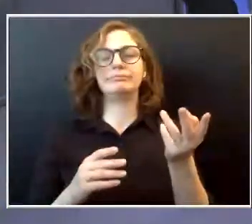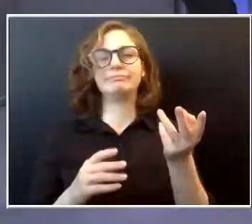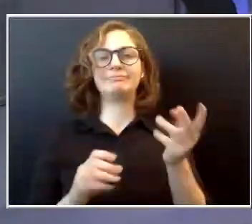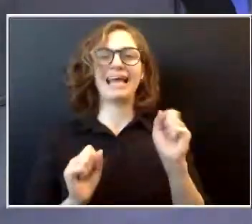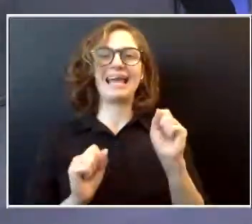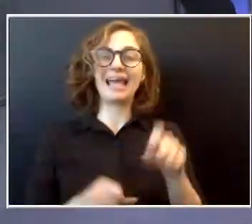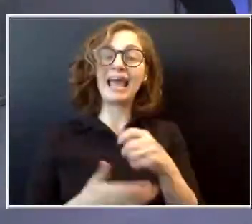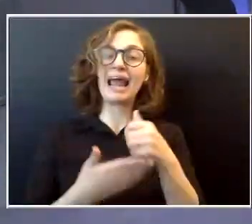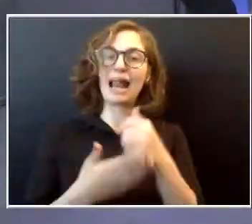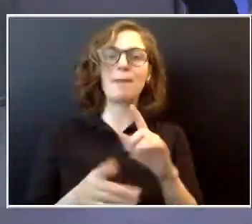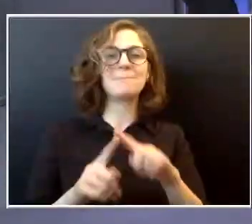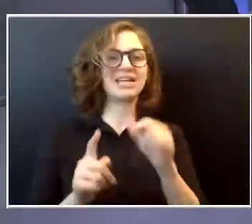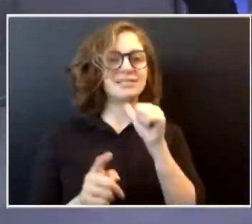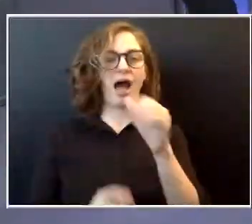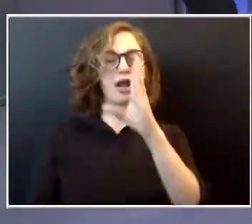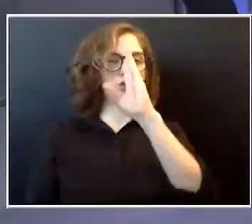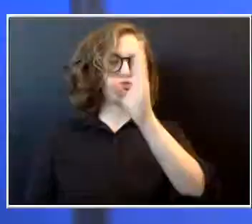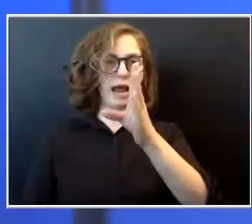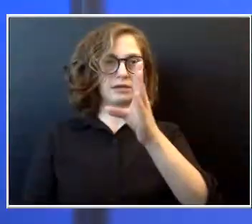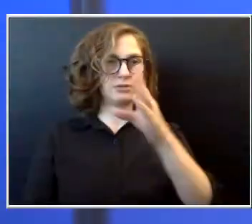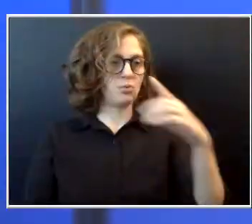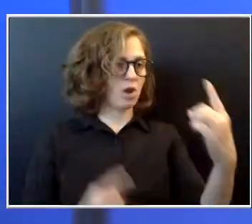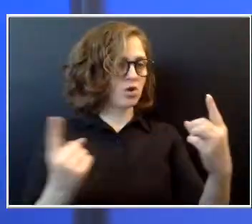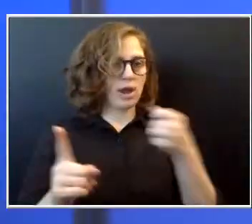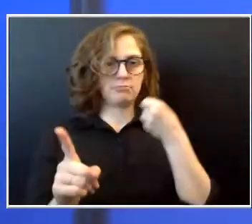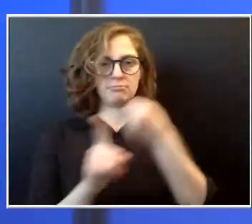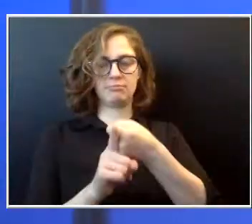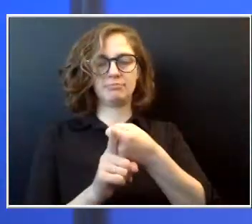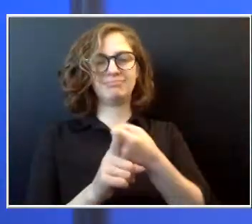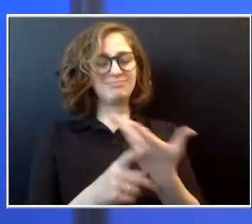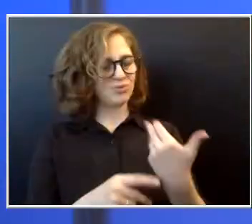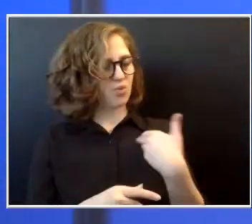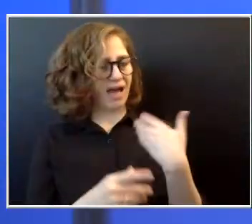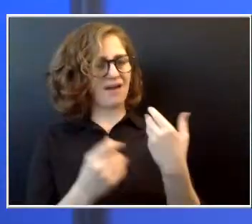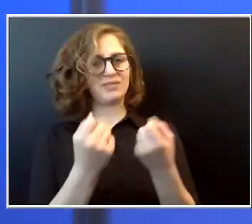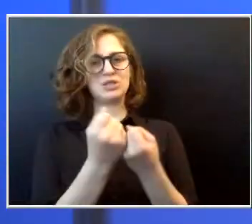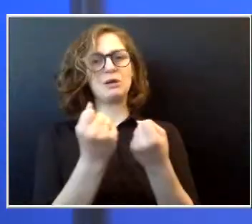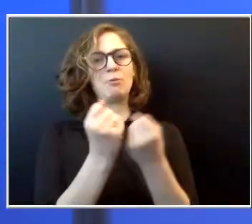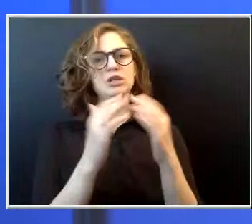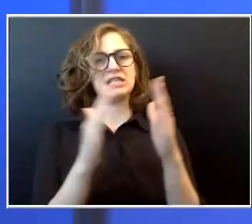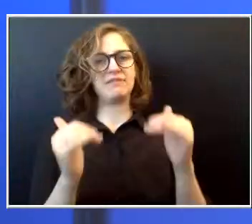Yeah, evidence just like you have a support system, or you want to do better because you're in a relationship.